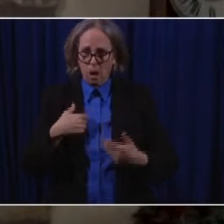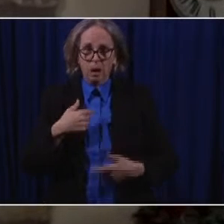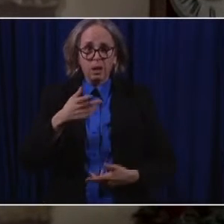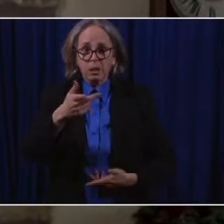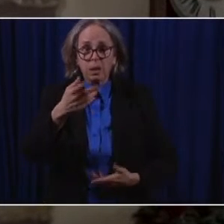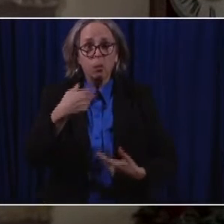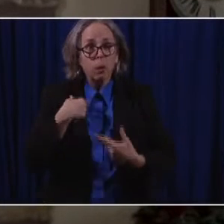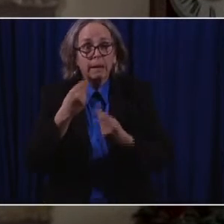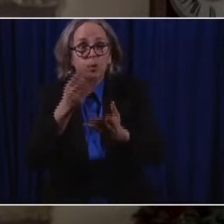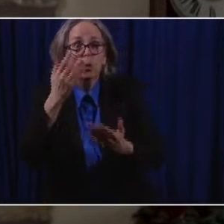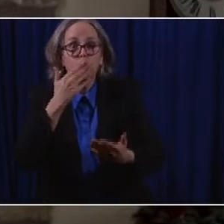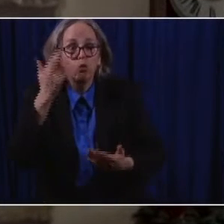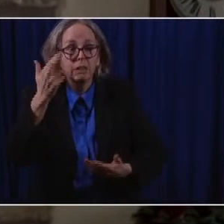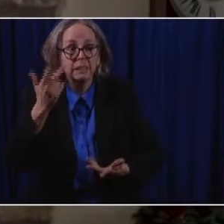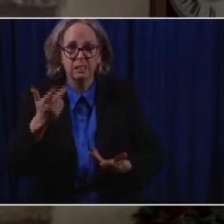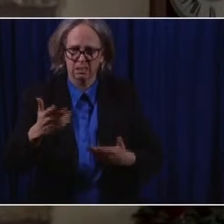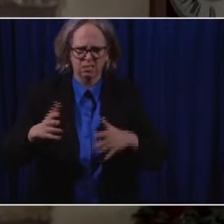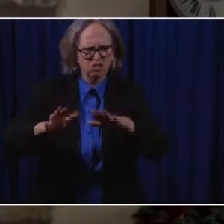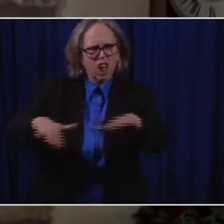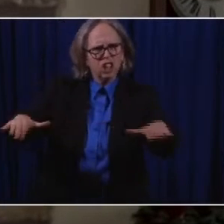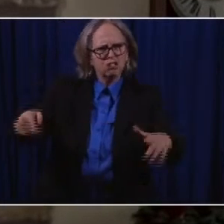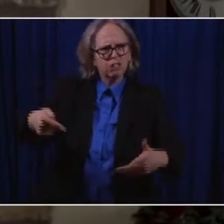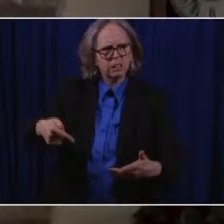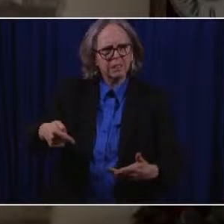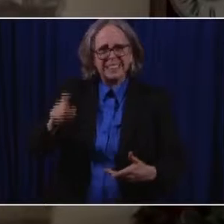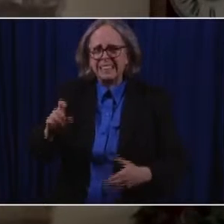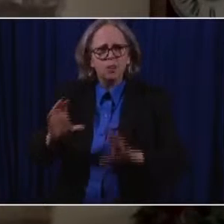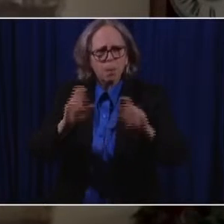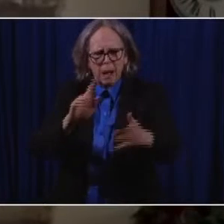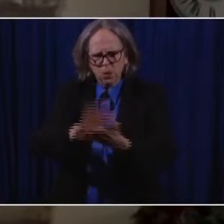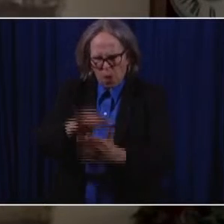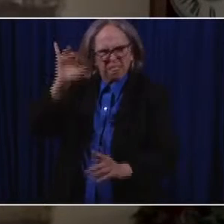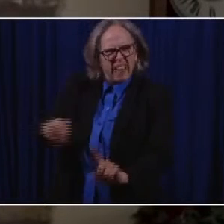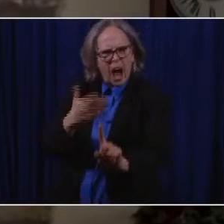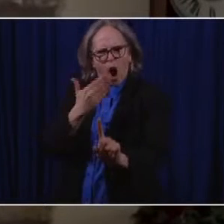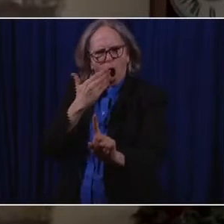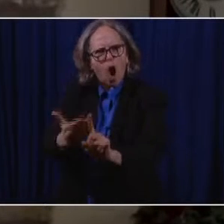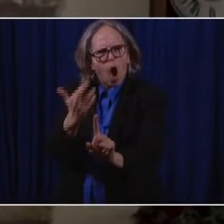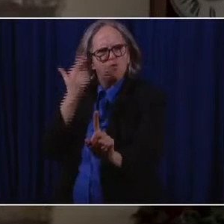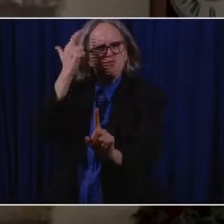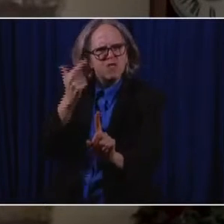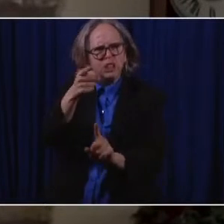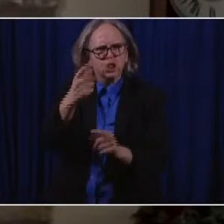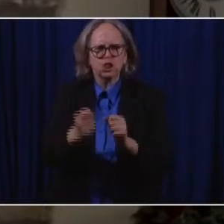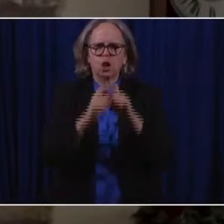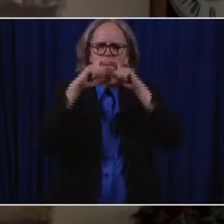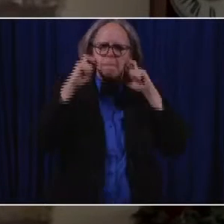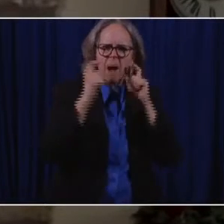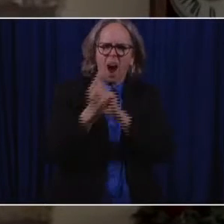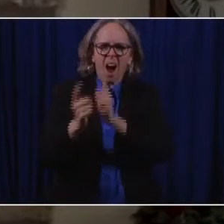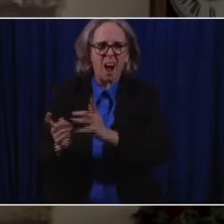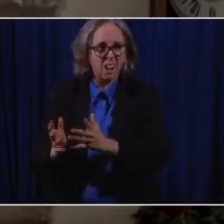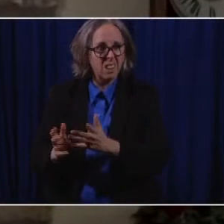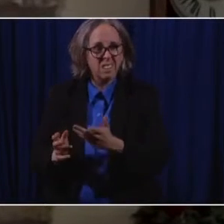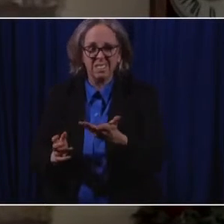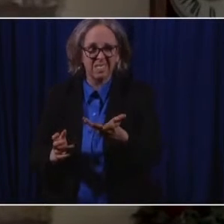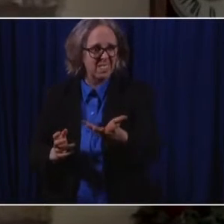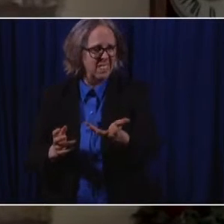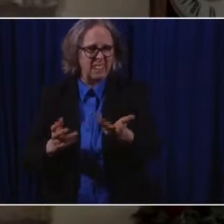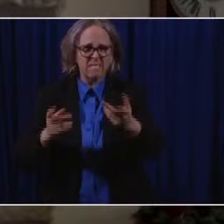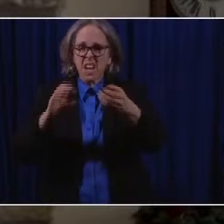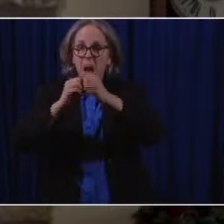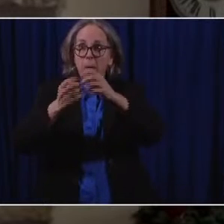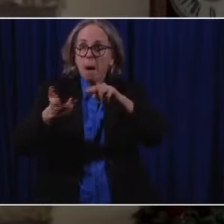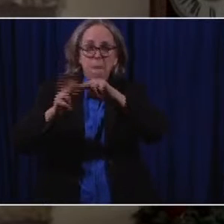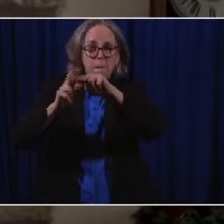school. And they can't be in school when we have bus drivers out. They can't be in school when we